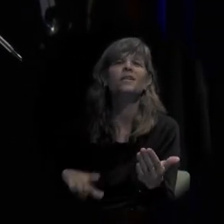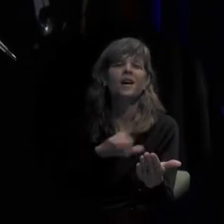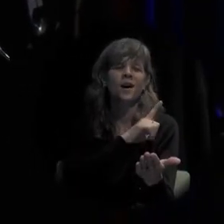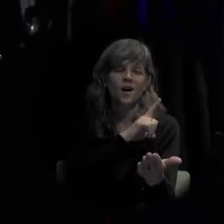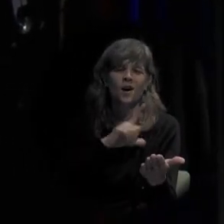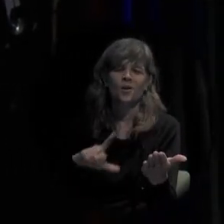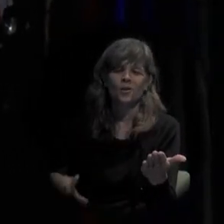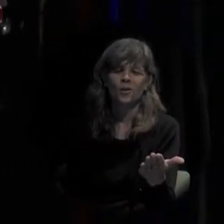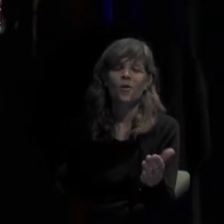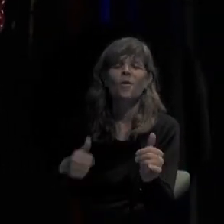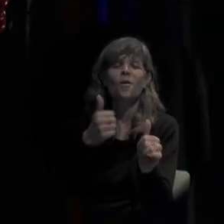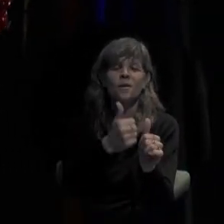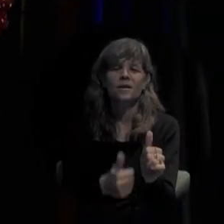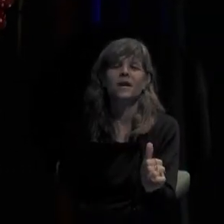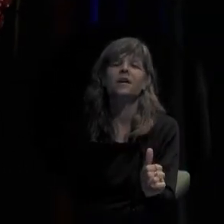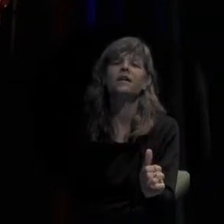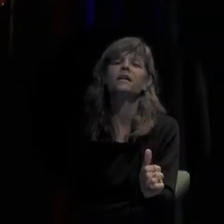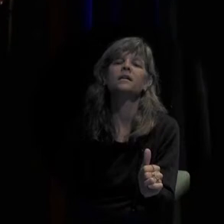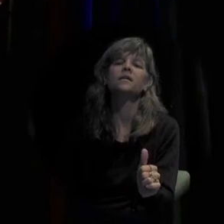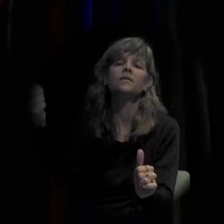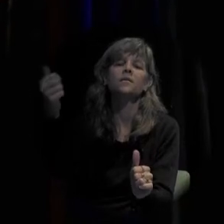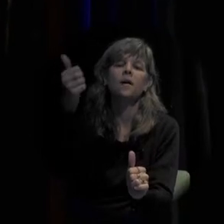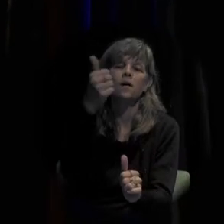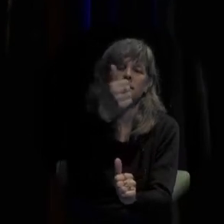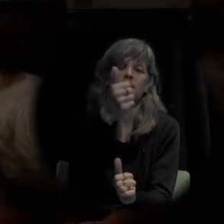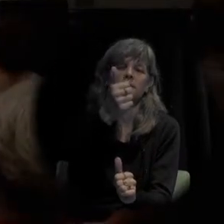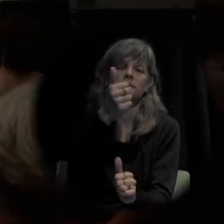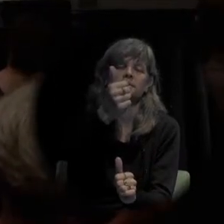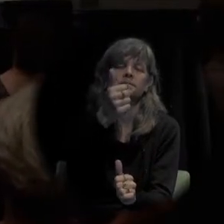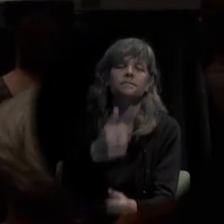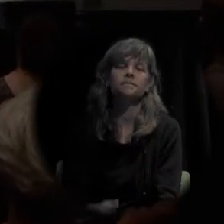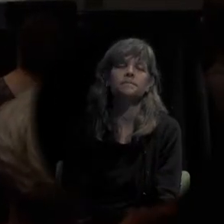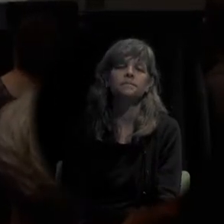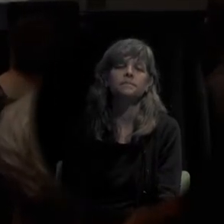Lord, Lord of